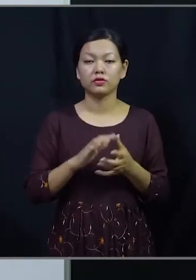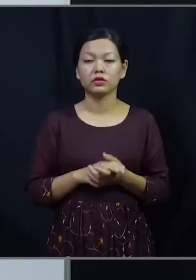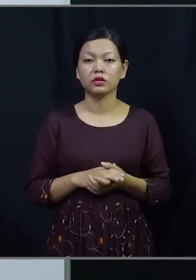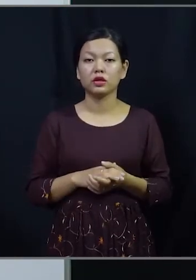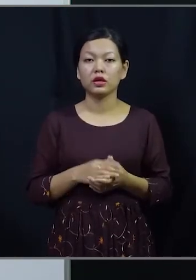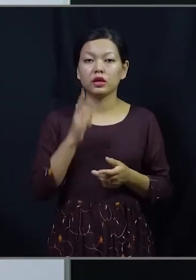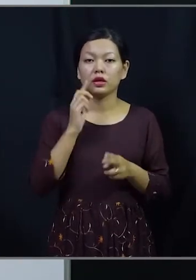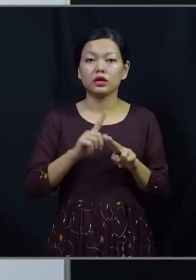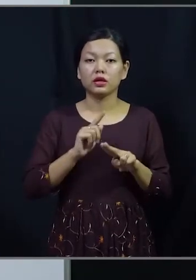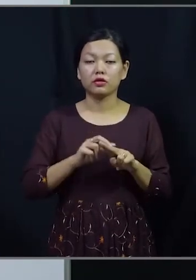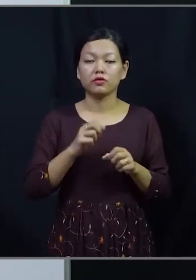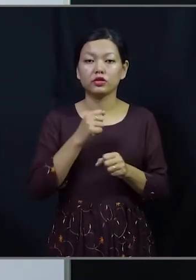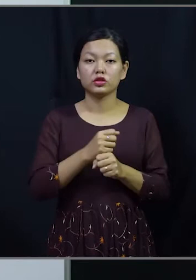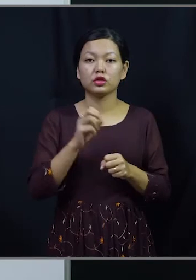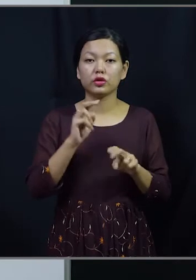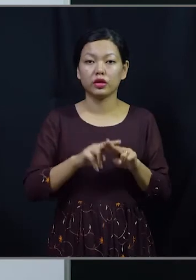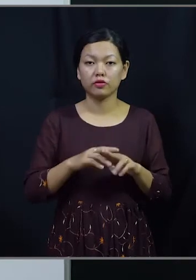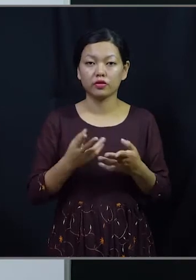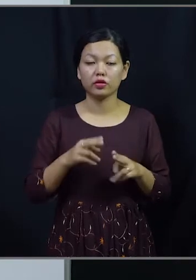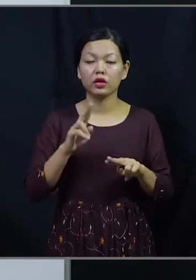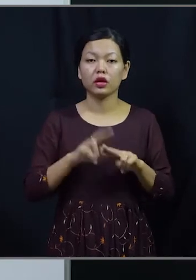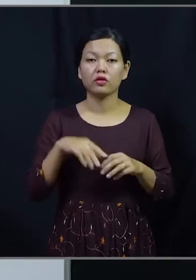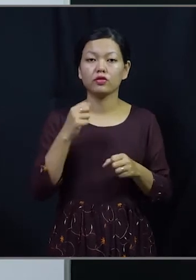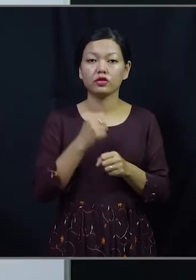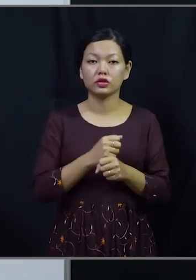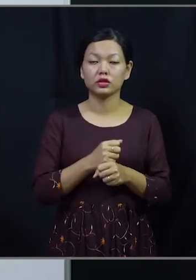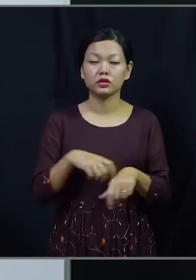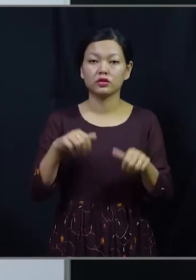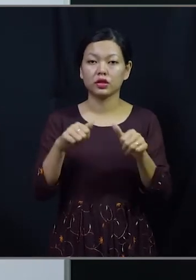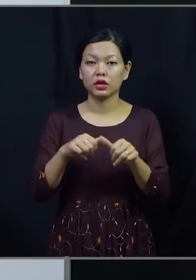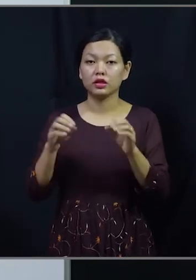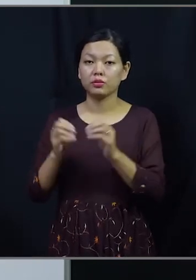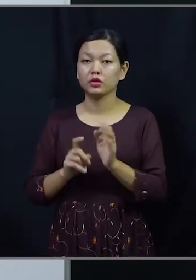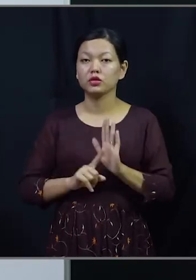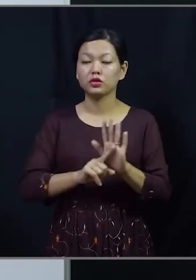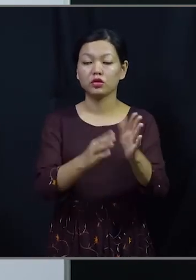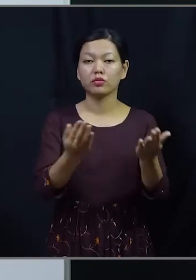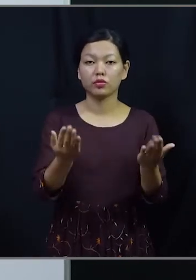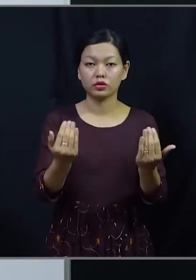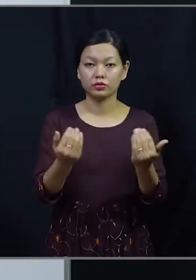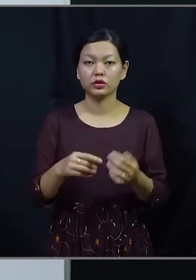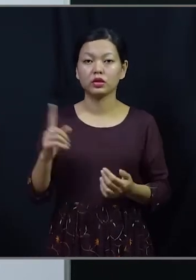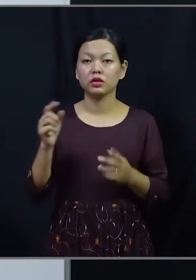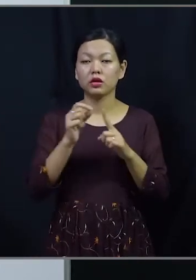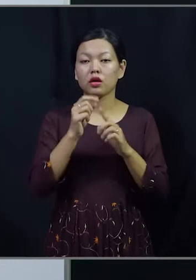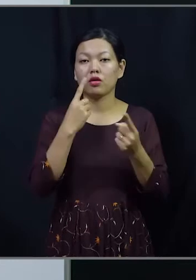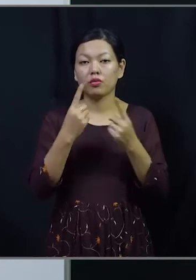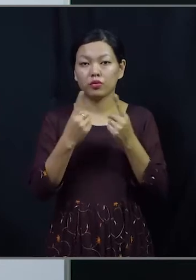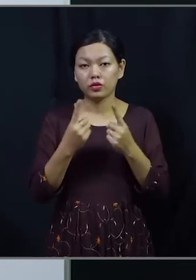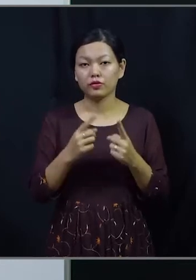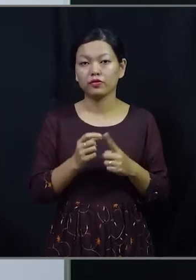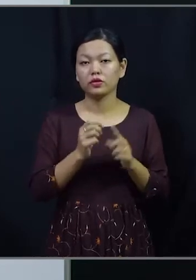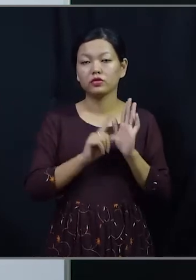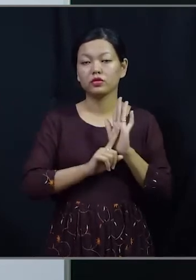equal to IA and FOG equal to IB, then F is invertible and G is the inverse of F. We can prove like that. Otherwise,